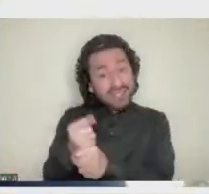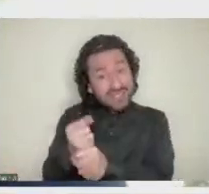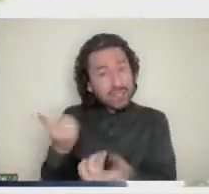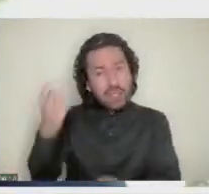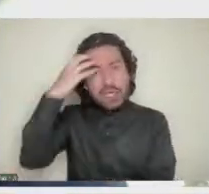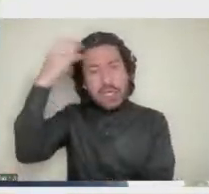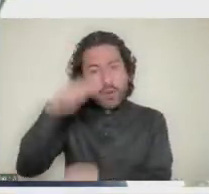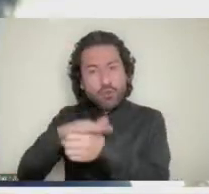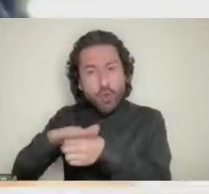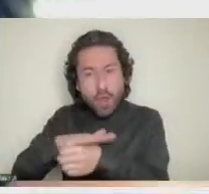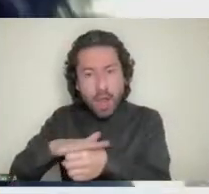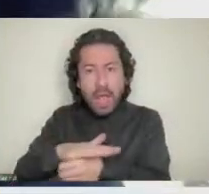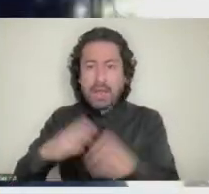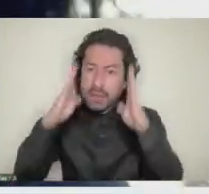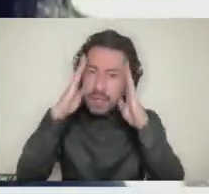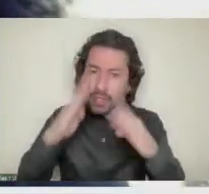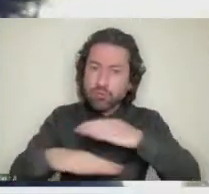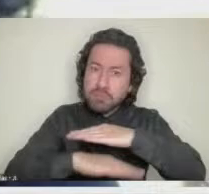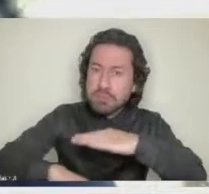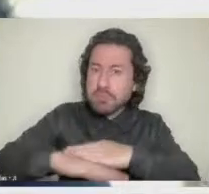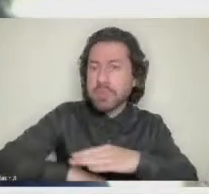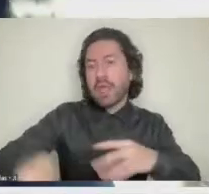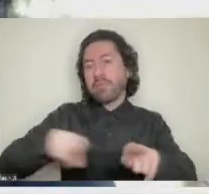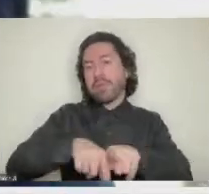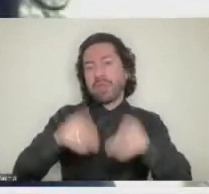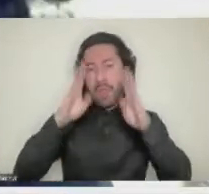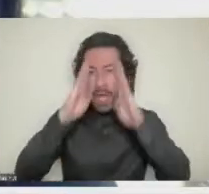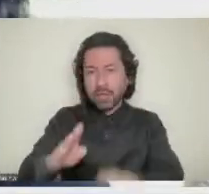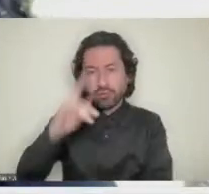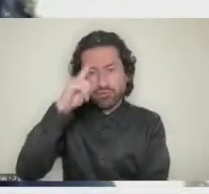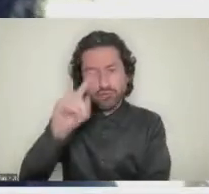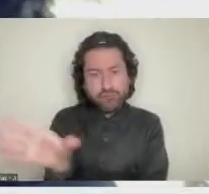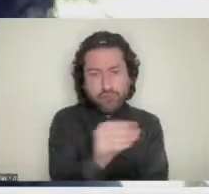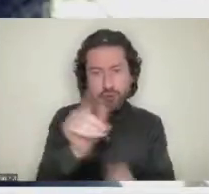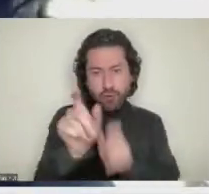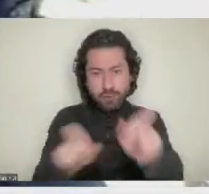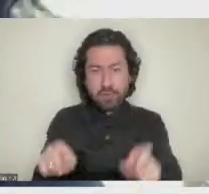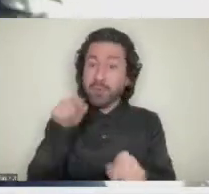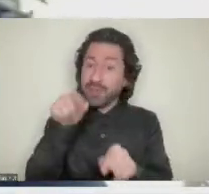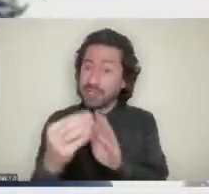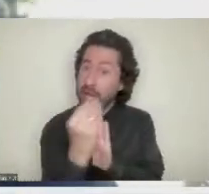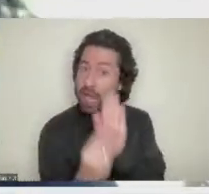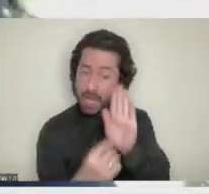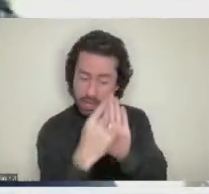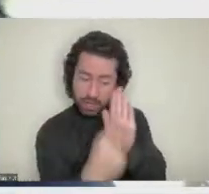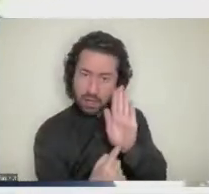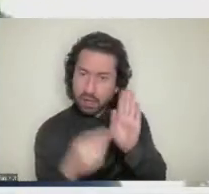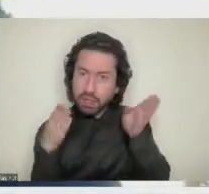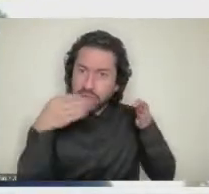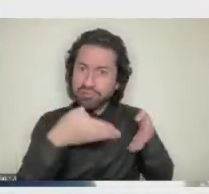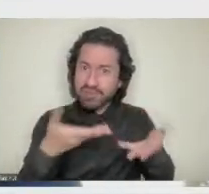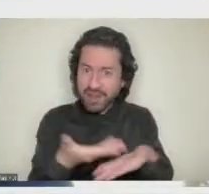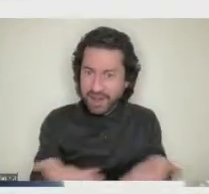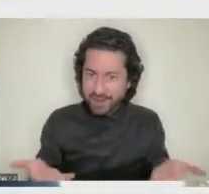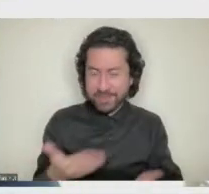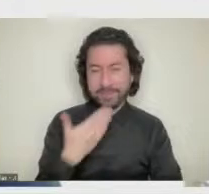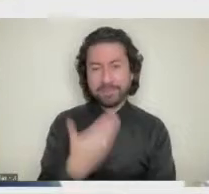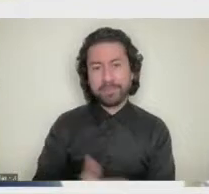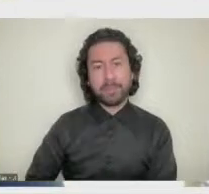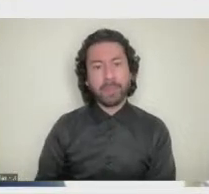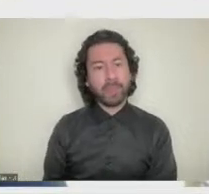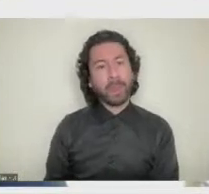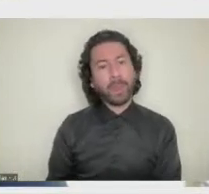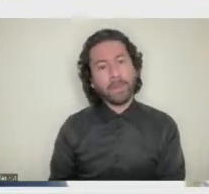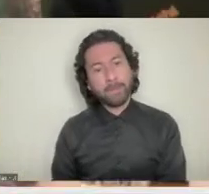viewing in terms of the strategy of local governments, from the strategy of primary healthcare, from the universalization of primary healthcare, which is an agenda that we're focusing